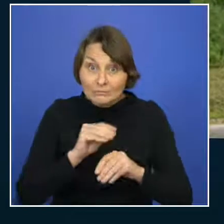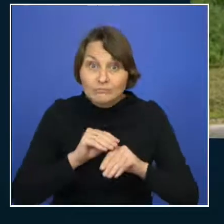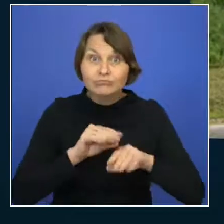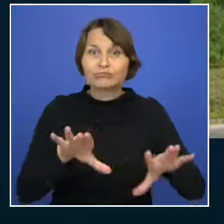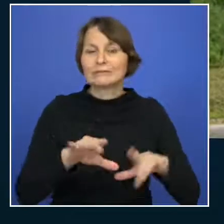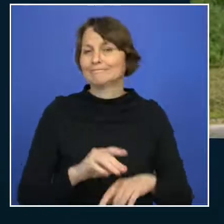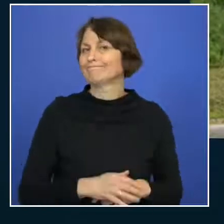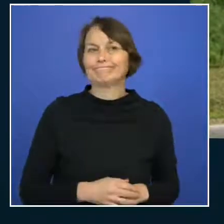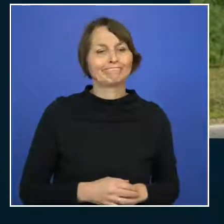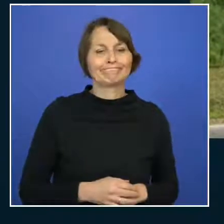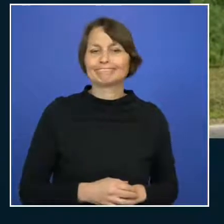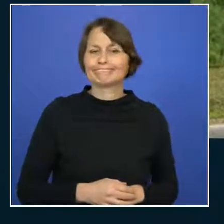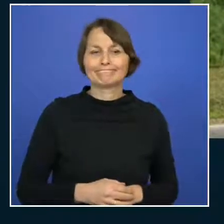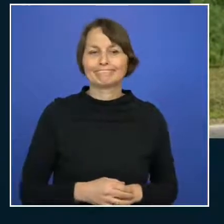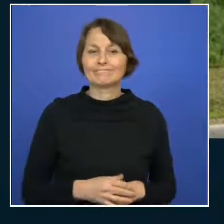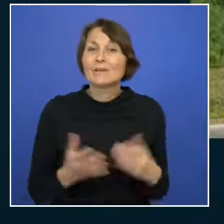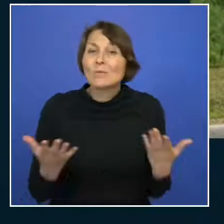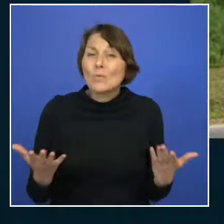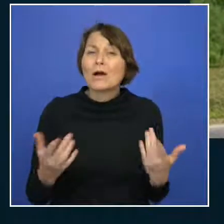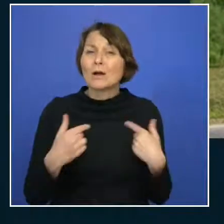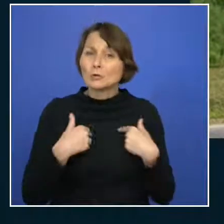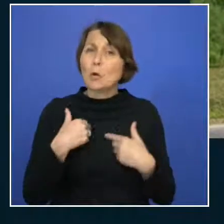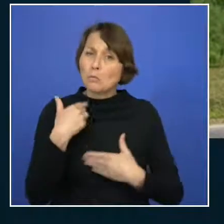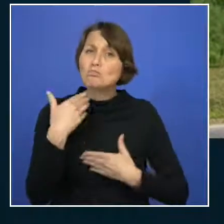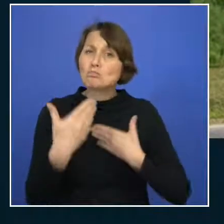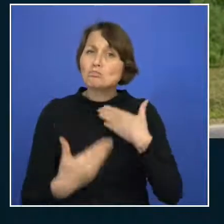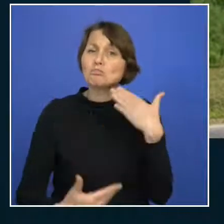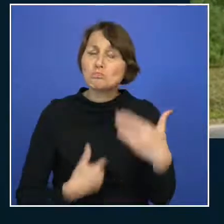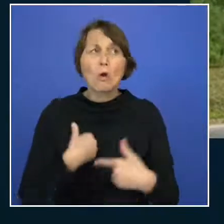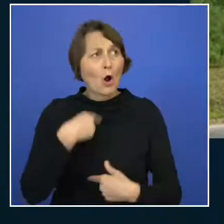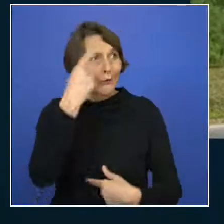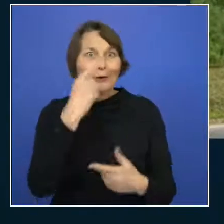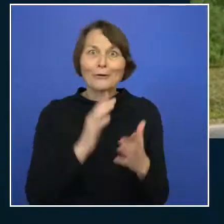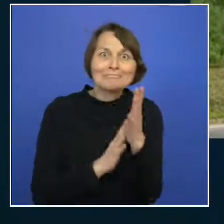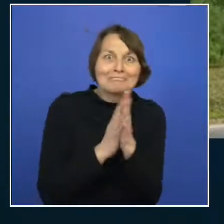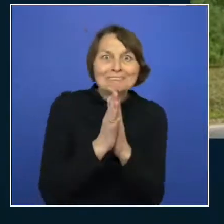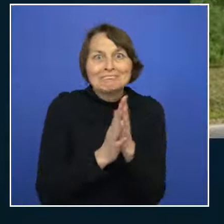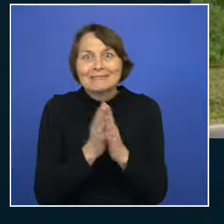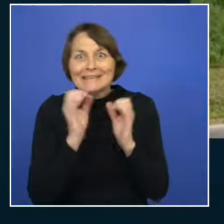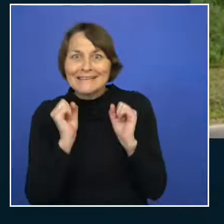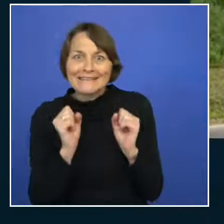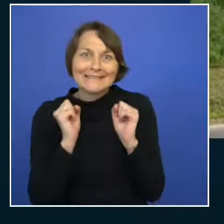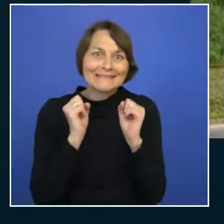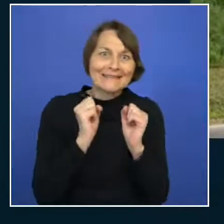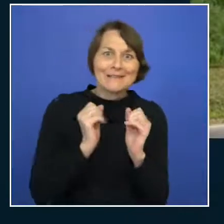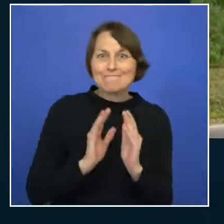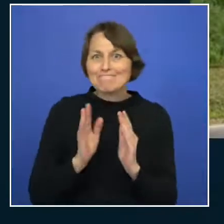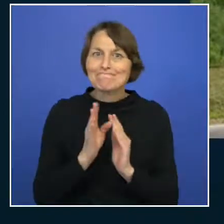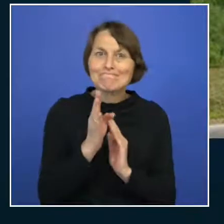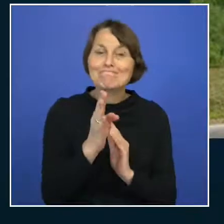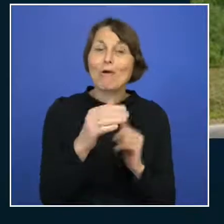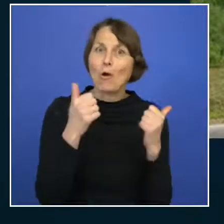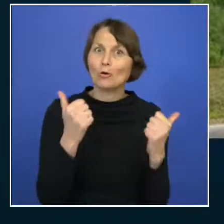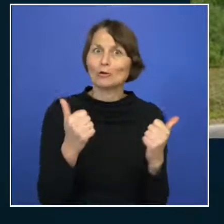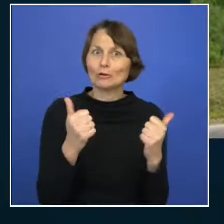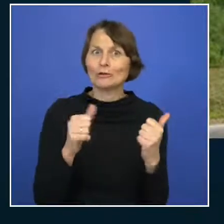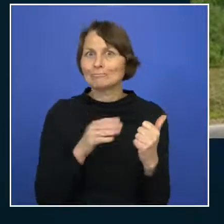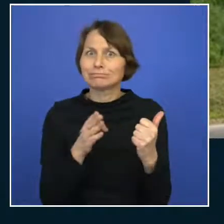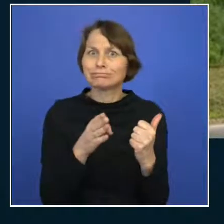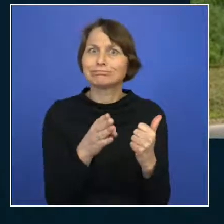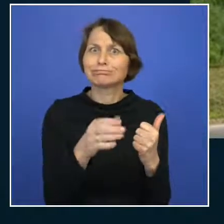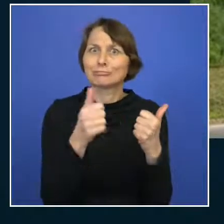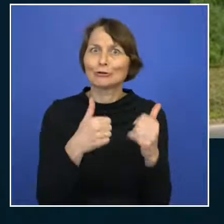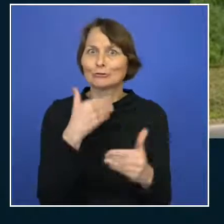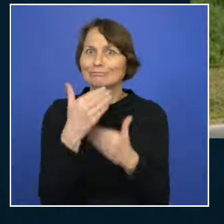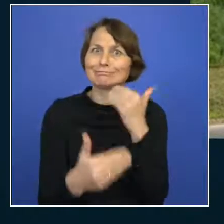though we were moving forward, and I thought it was very exciting that we're moving forward with the .NET Core starting as new,